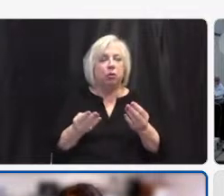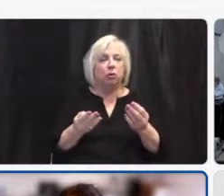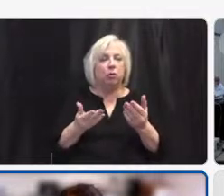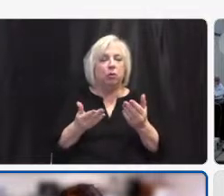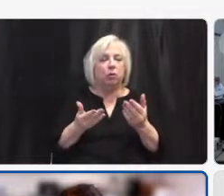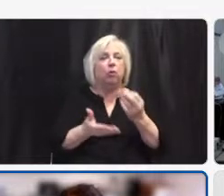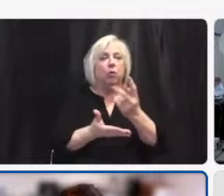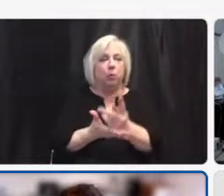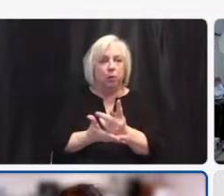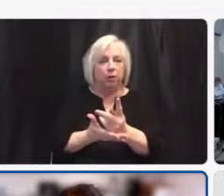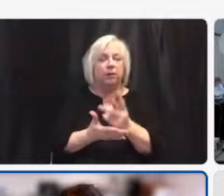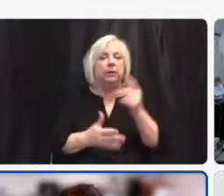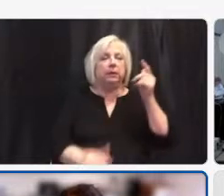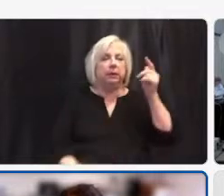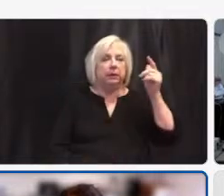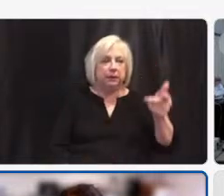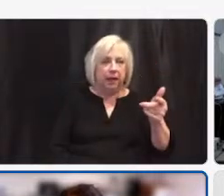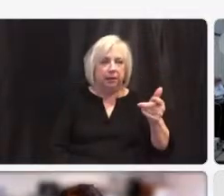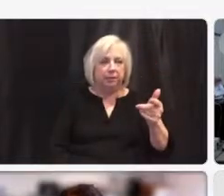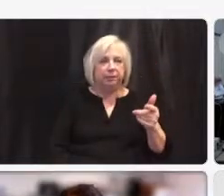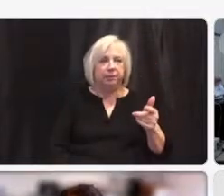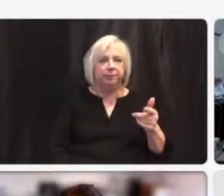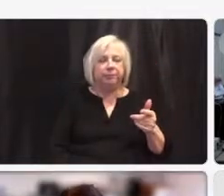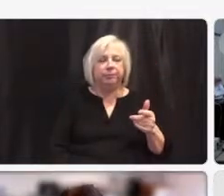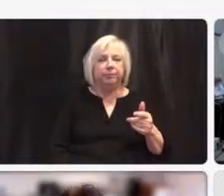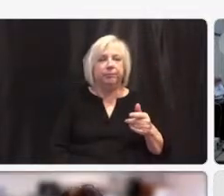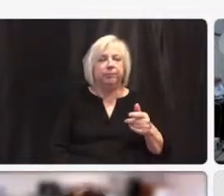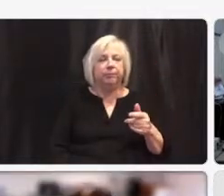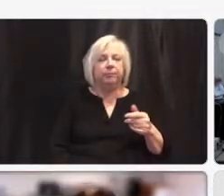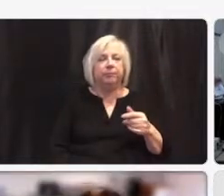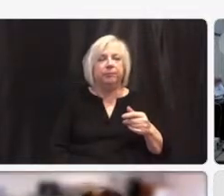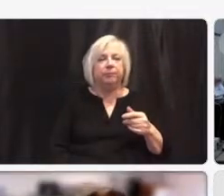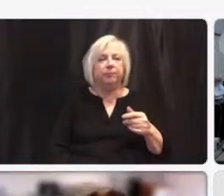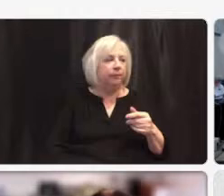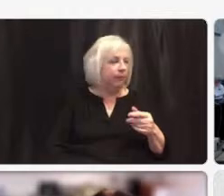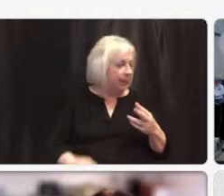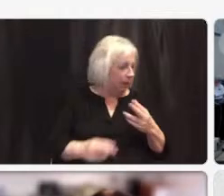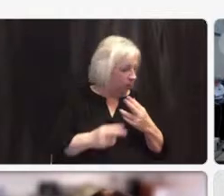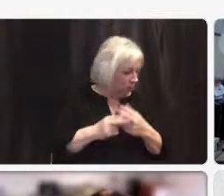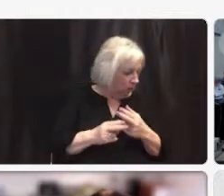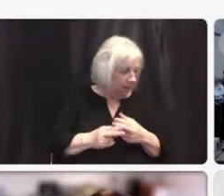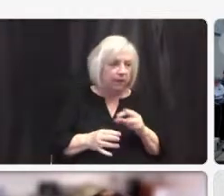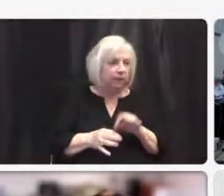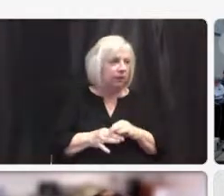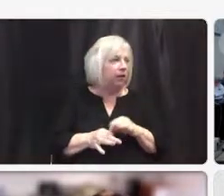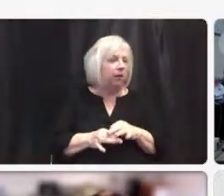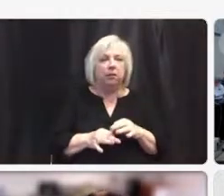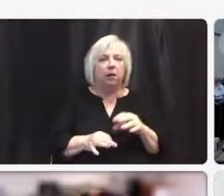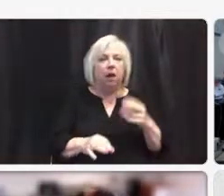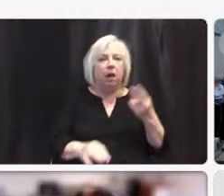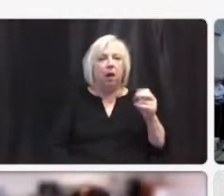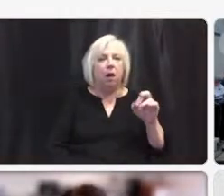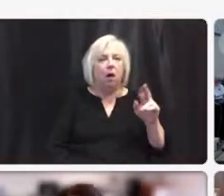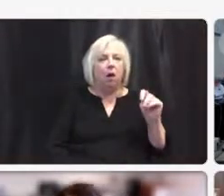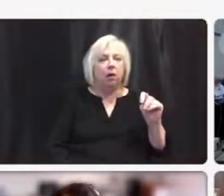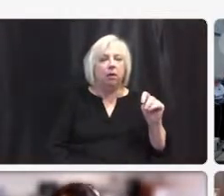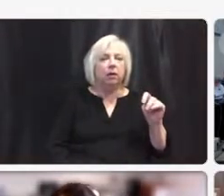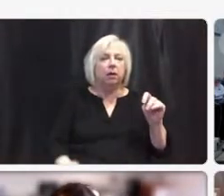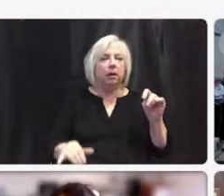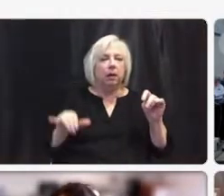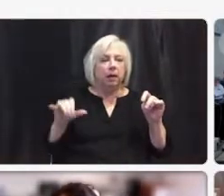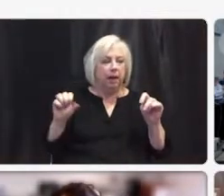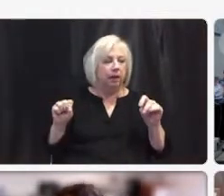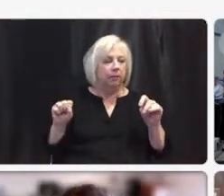All right, we have a motion. Second. We have a motion and a second. Can we please get a roll call? Commissioner Hart,